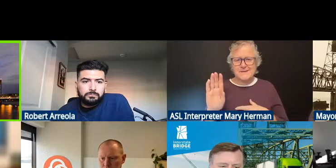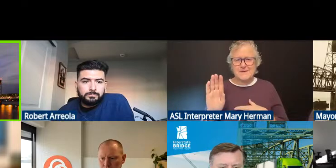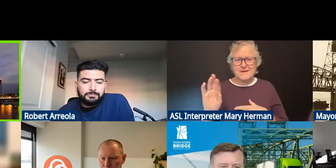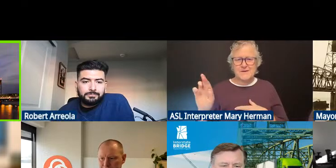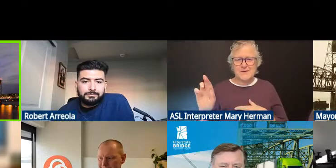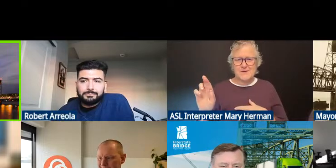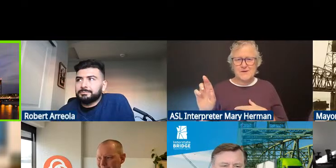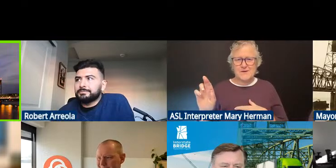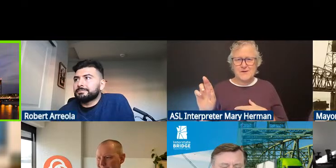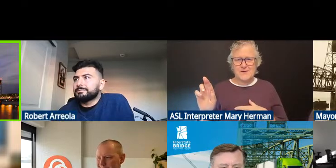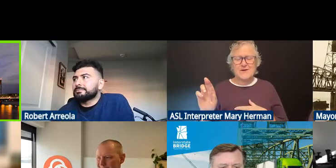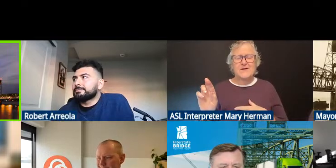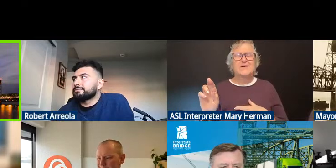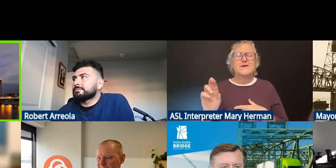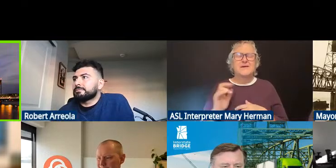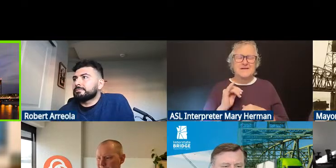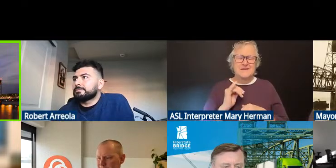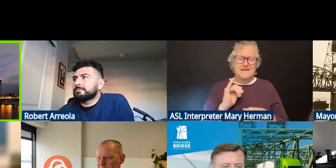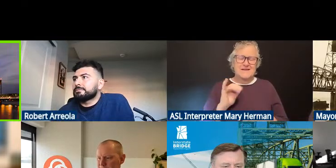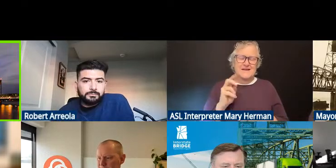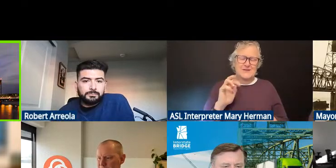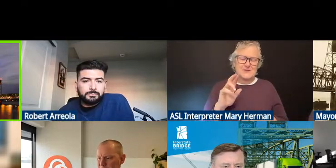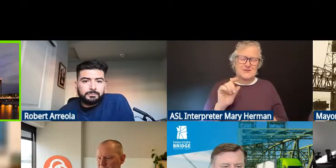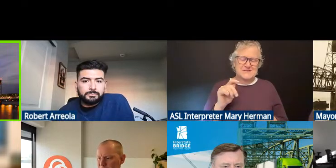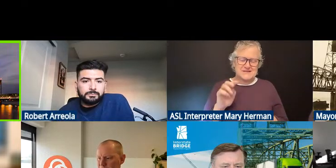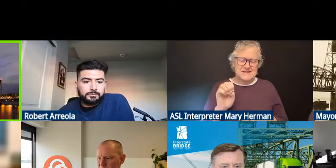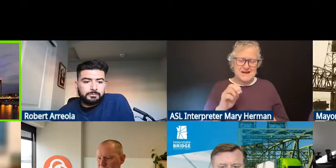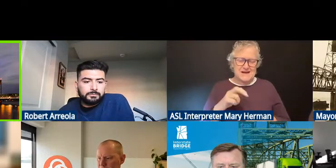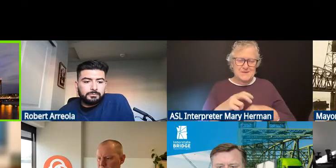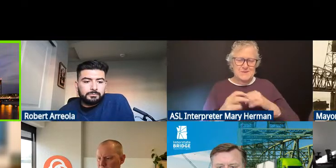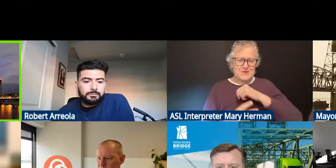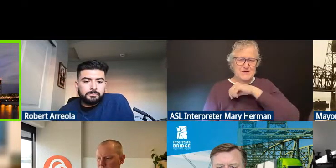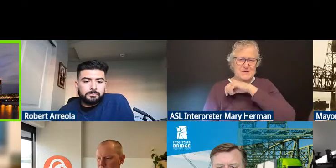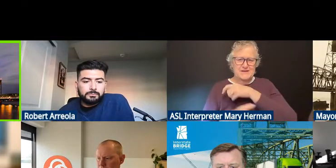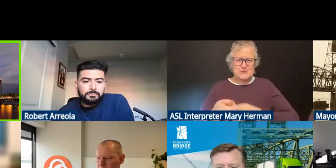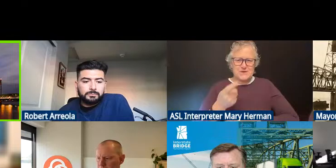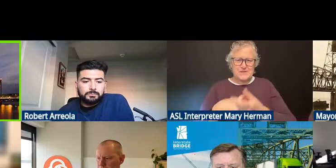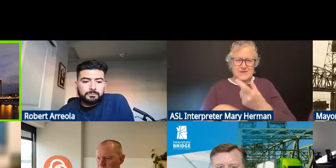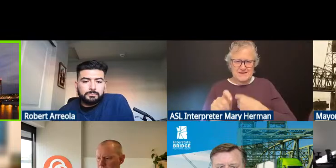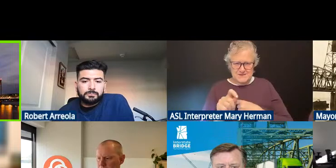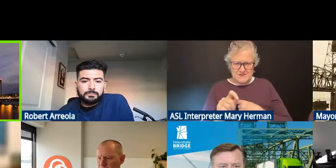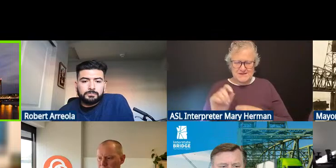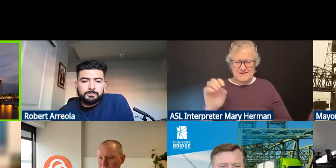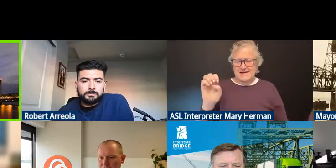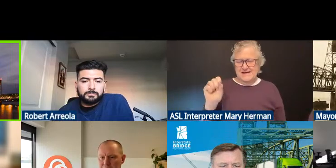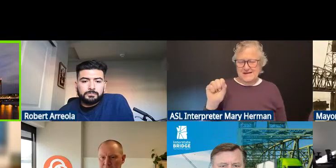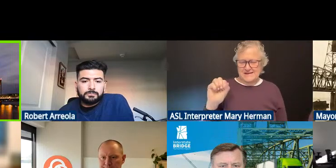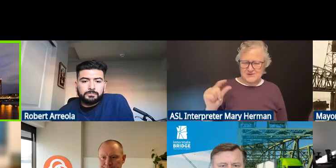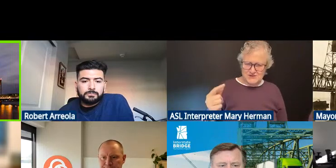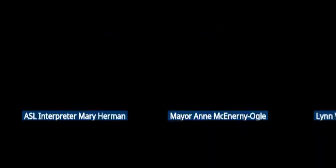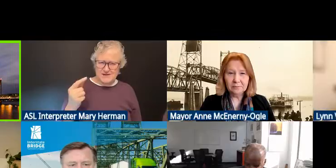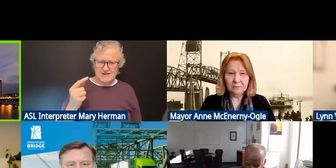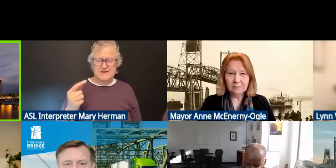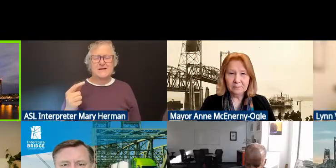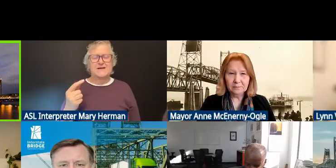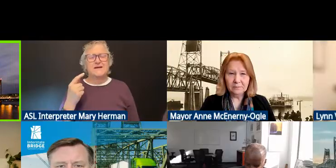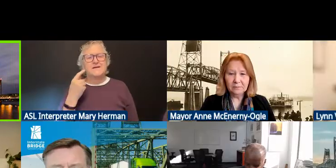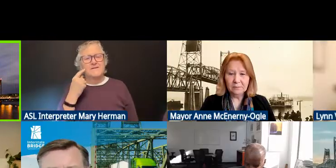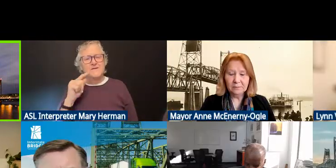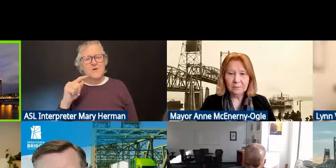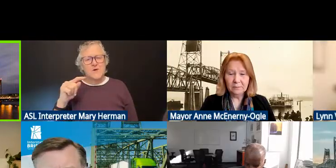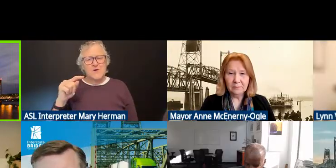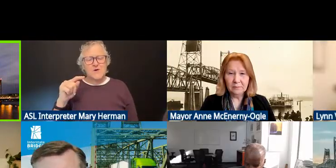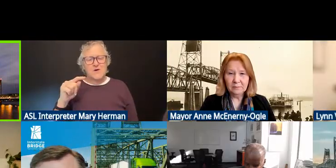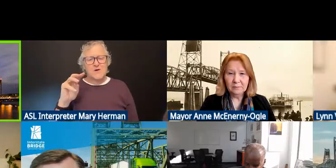Welcome to the Interstate Bridge Replacement ESG meeting for March 6, 2025. Thank you